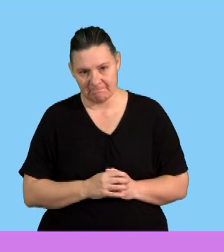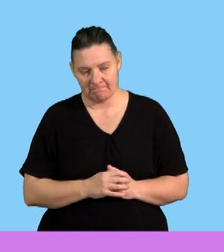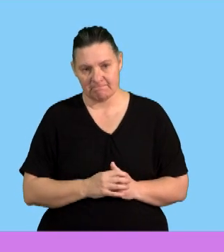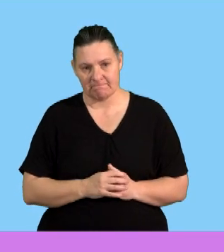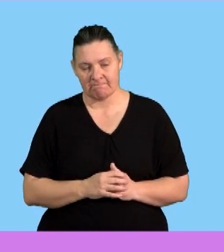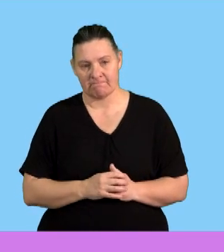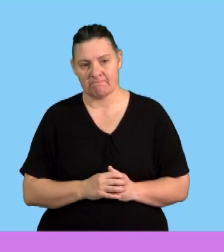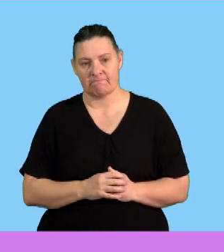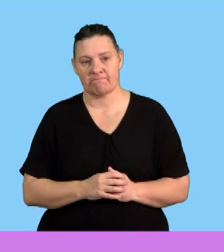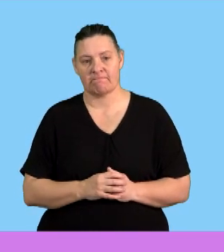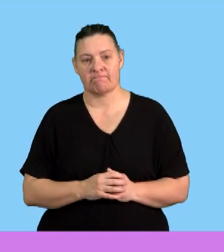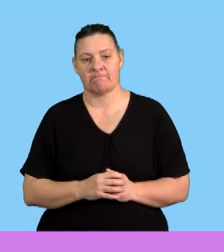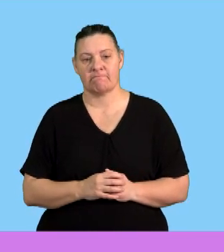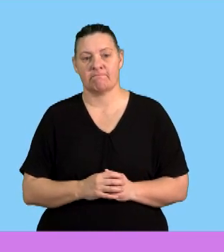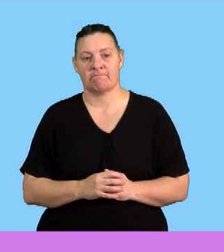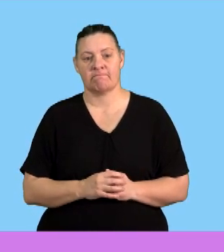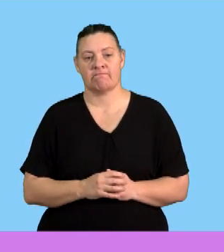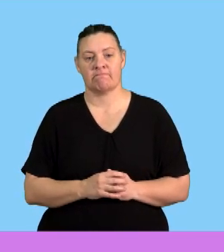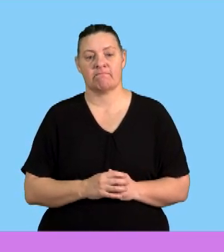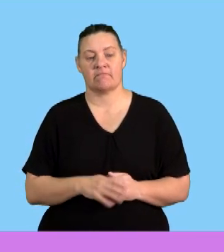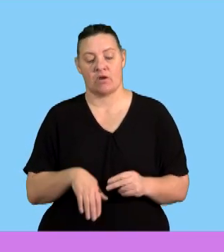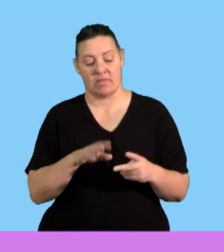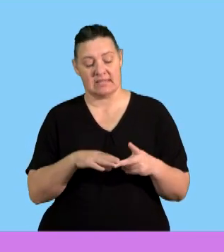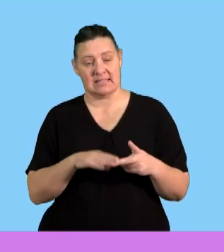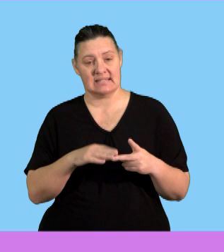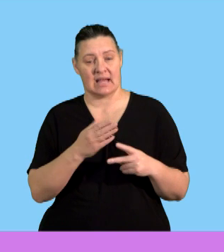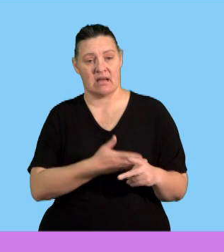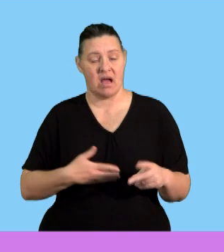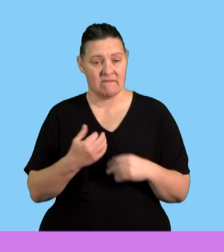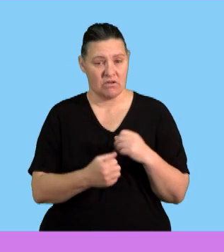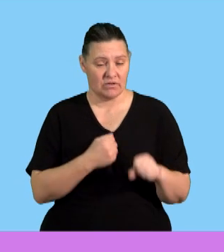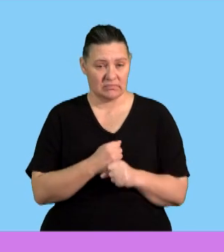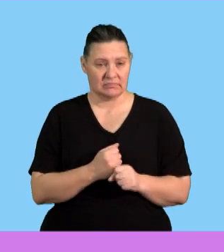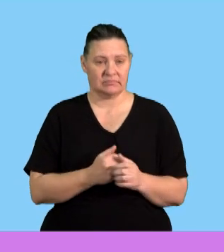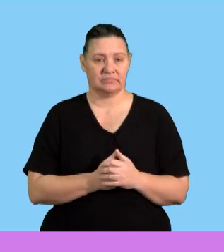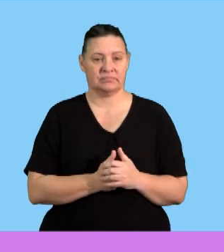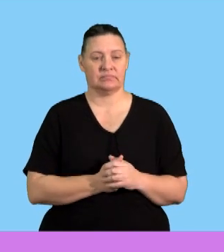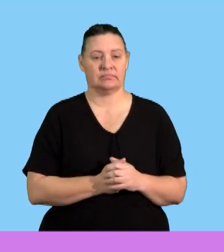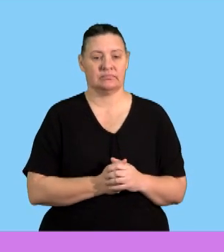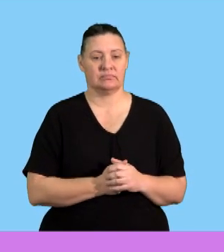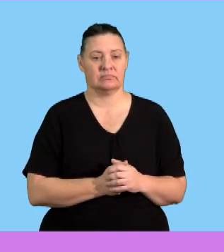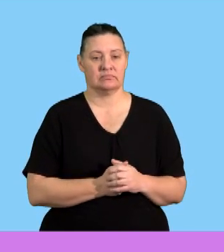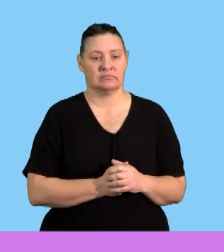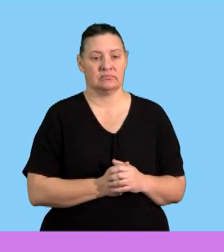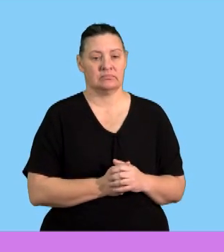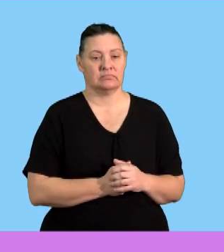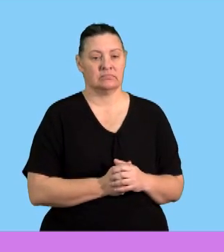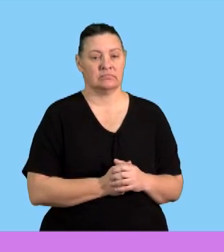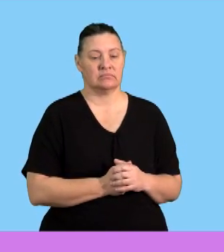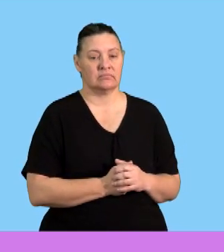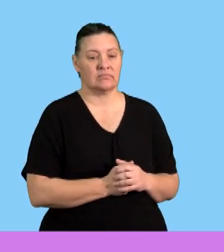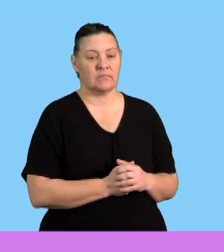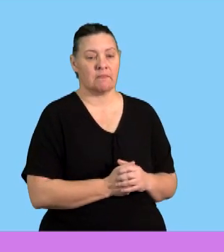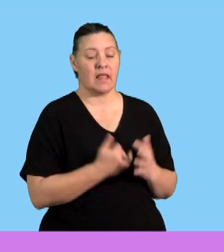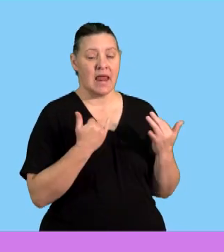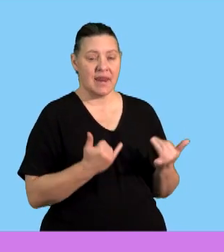61,560. Going to his second half year, let's make a space for the second half